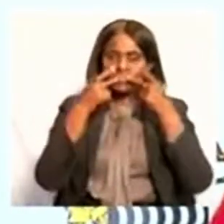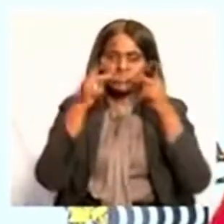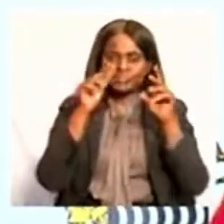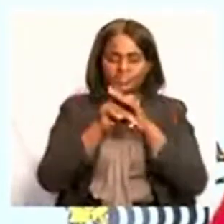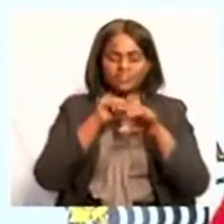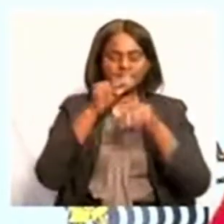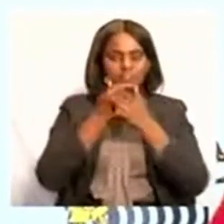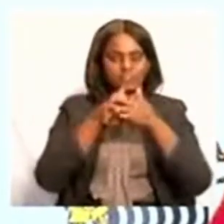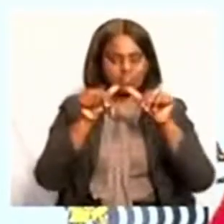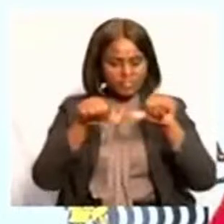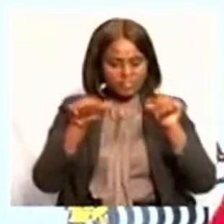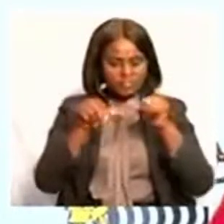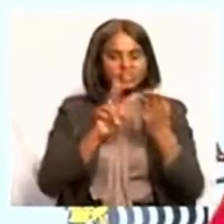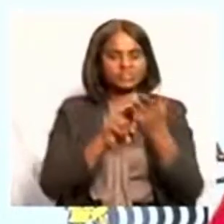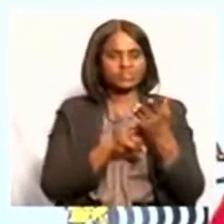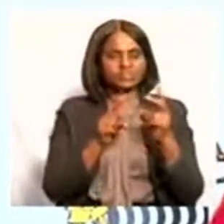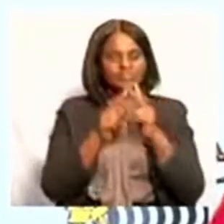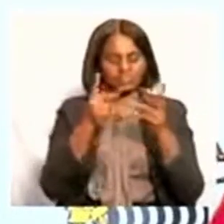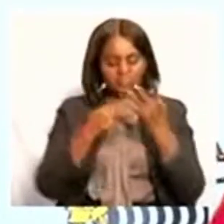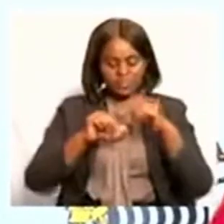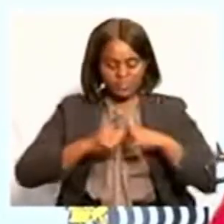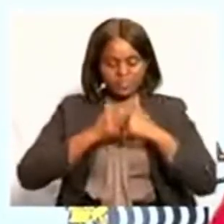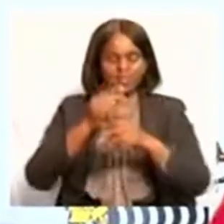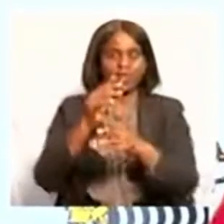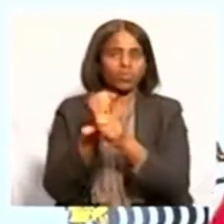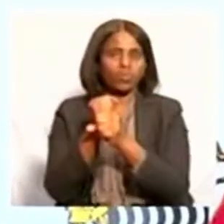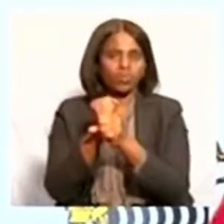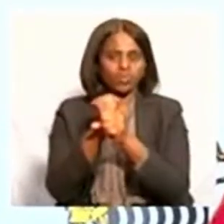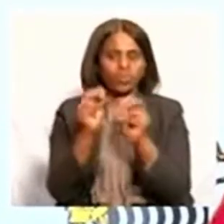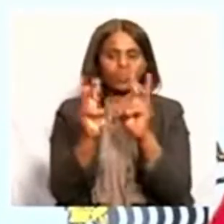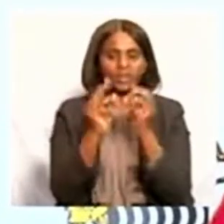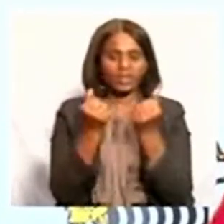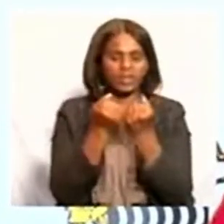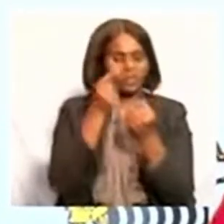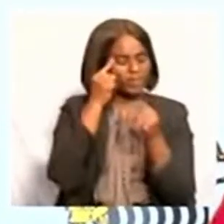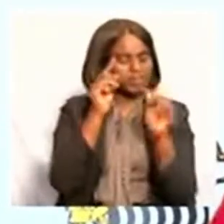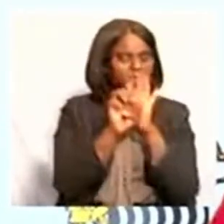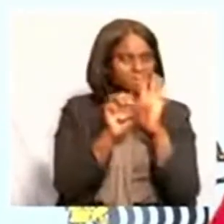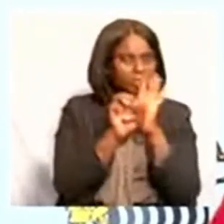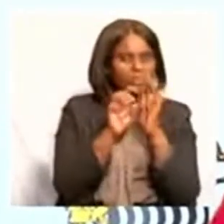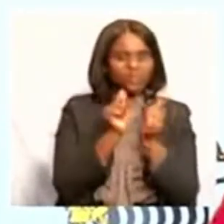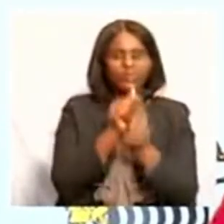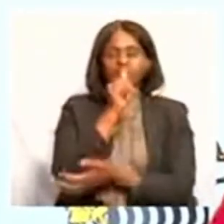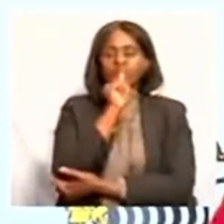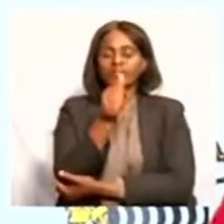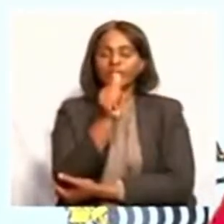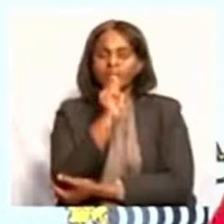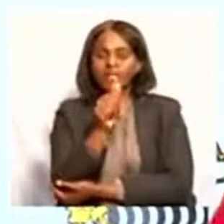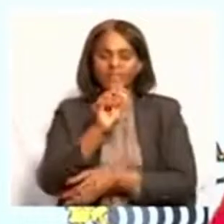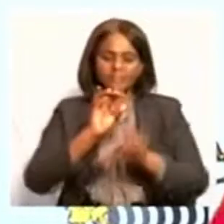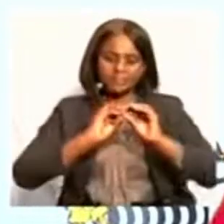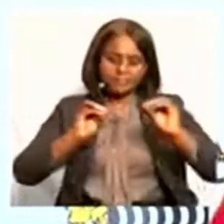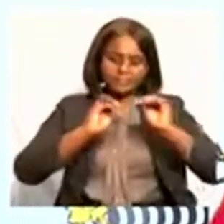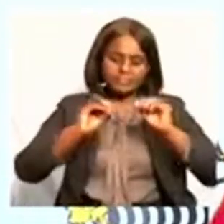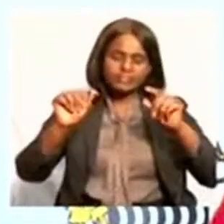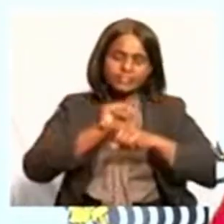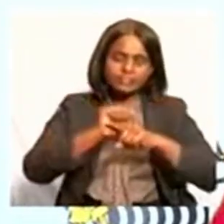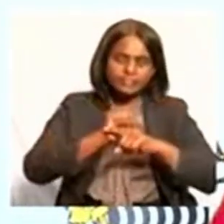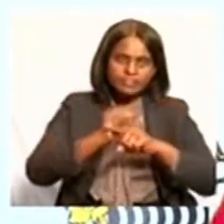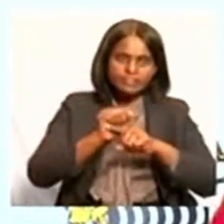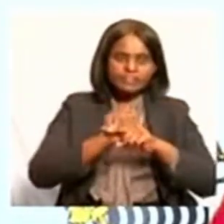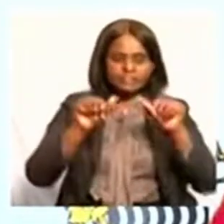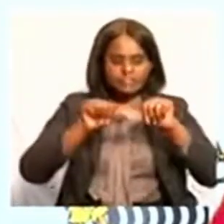those audit reports. So we hold workshops, for example, with the media to induct them on the audit